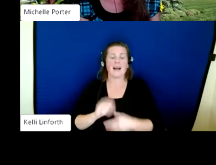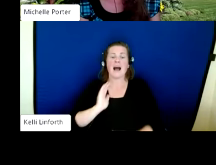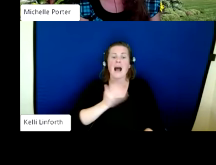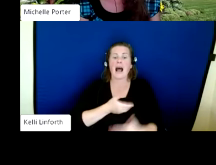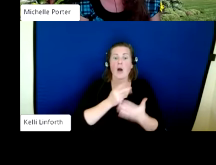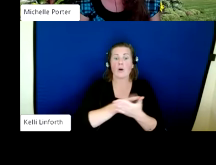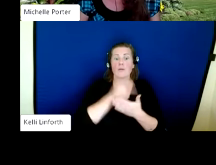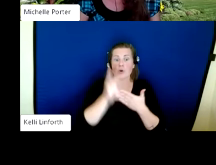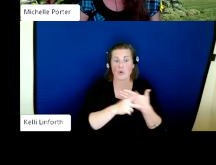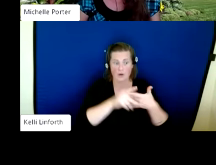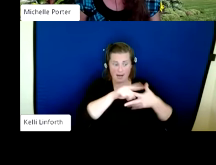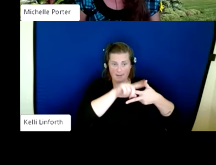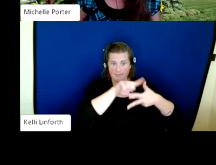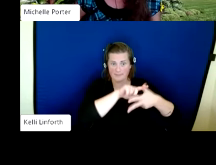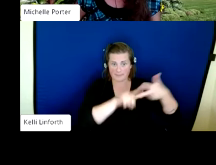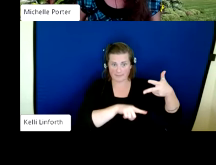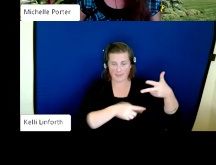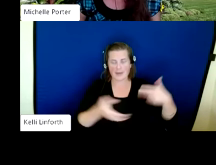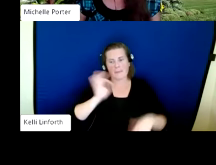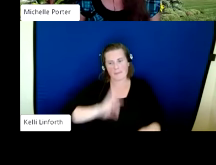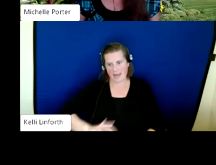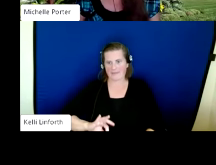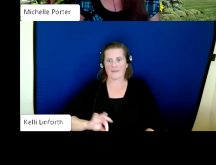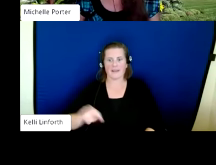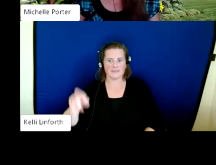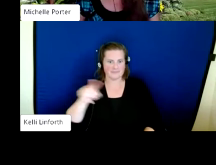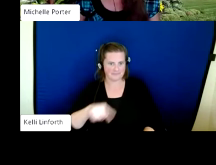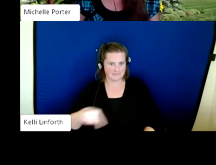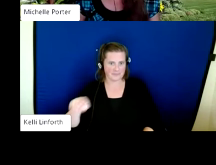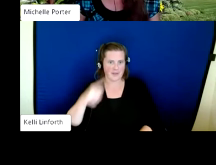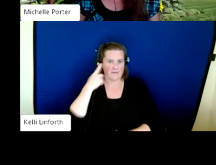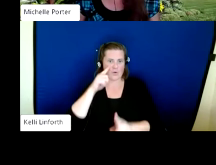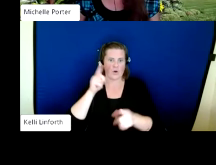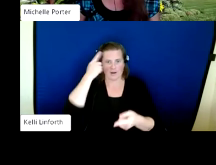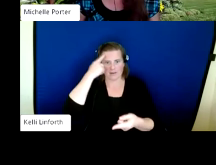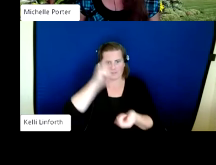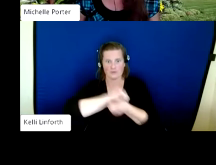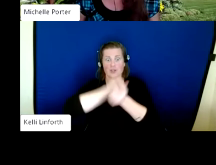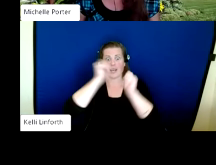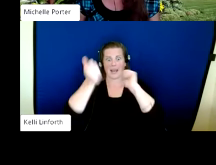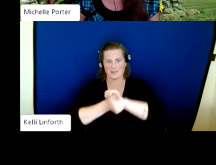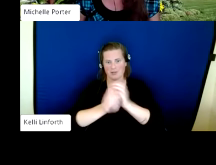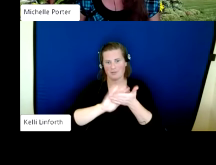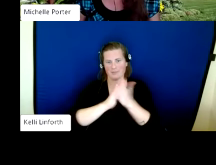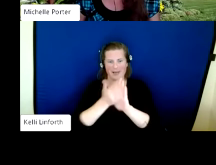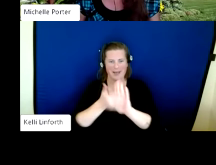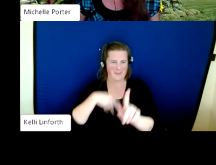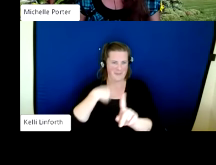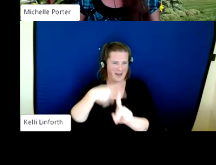elements were beneficial for having positive effects.